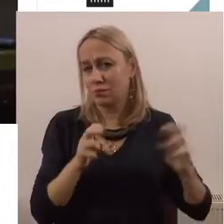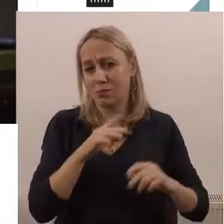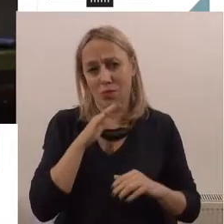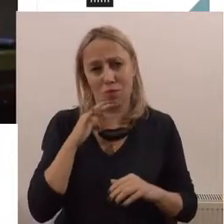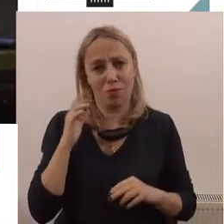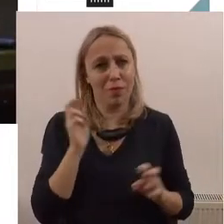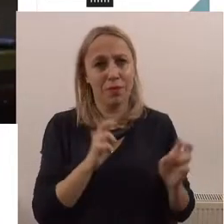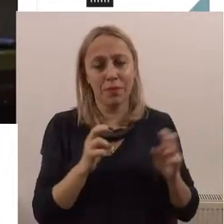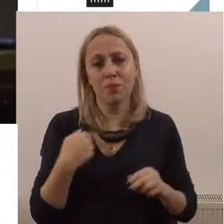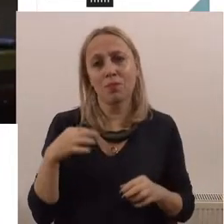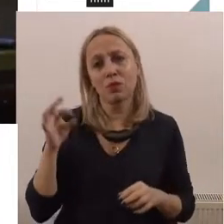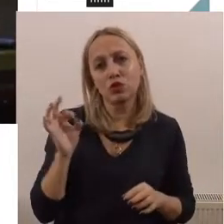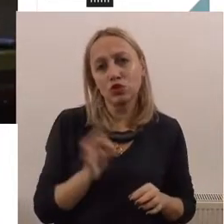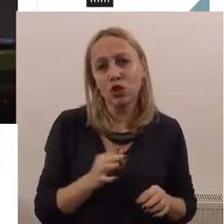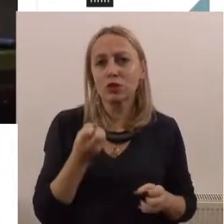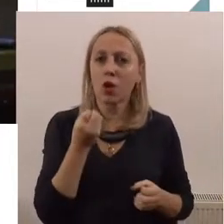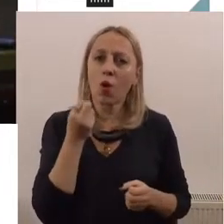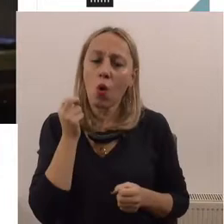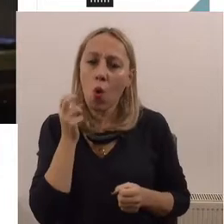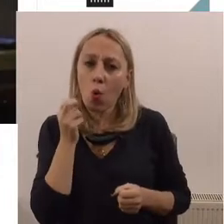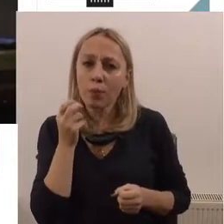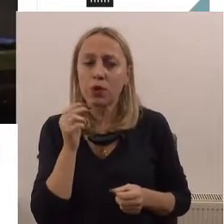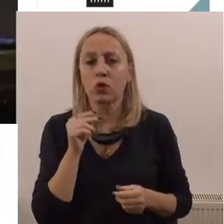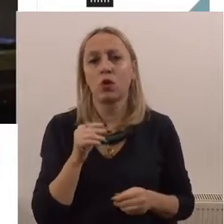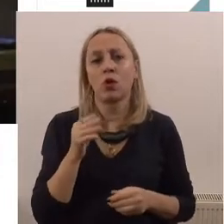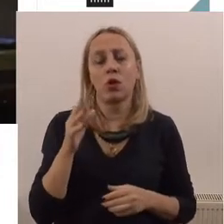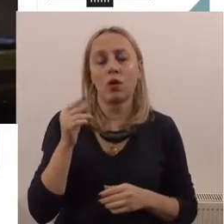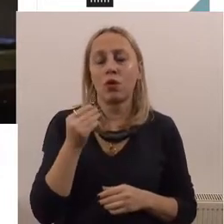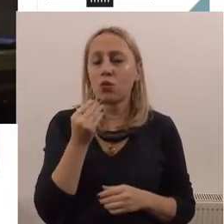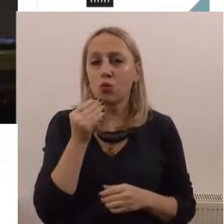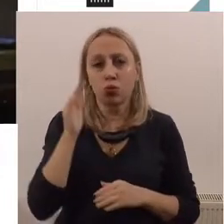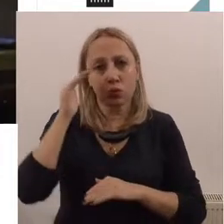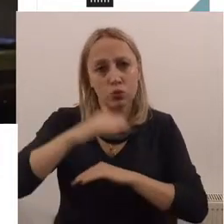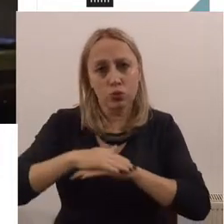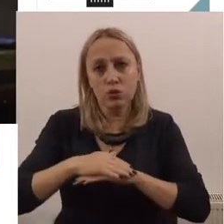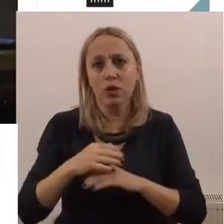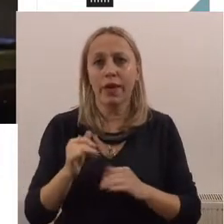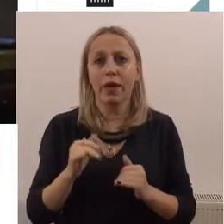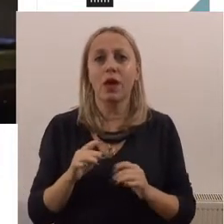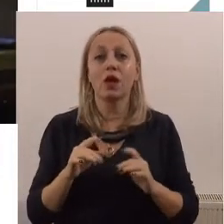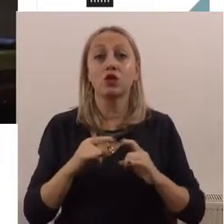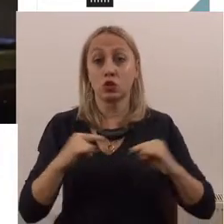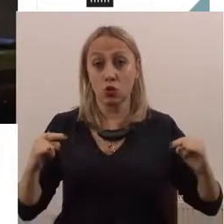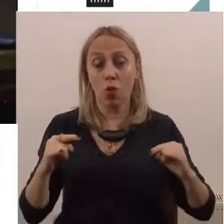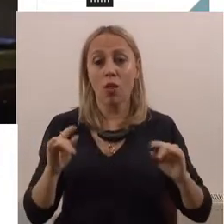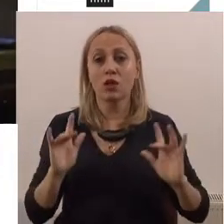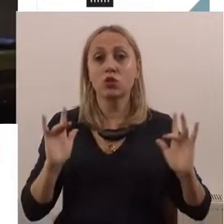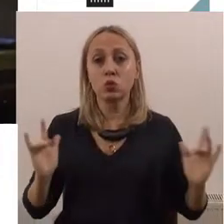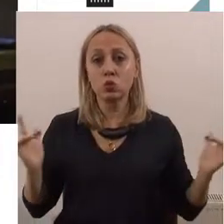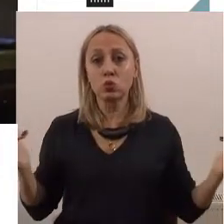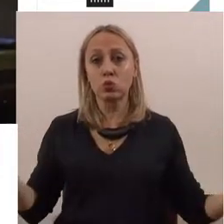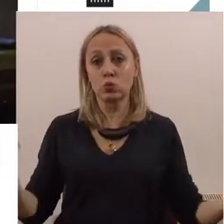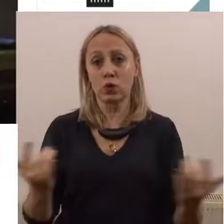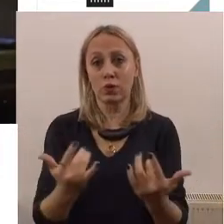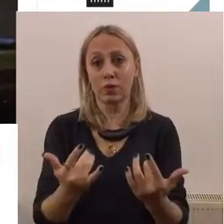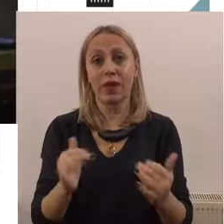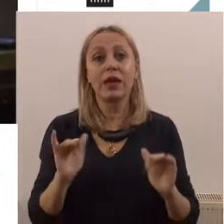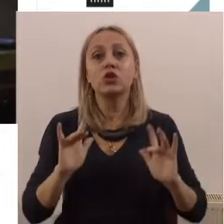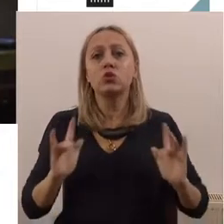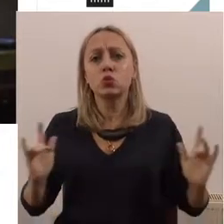place, receiving many artists. We would often have lunches and dinners, but there